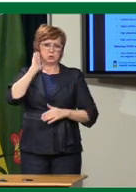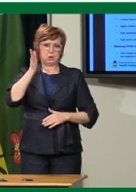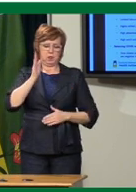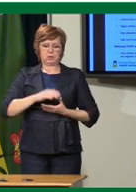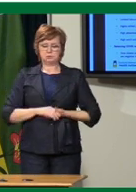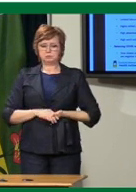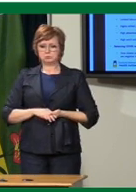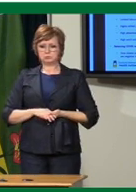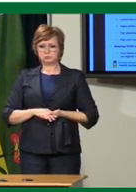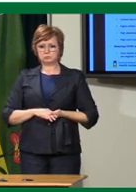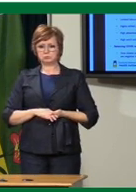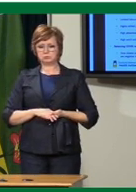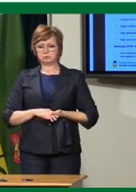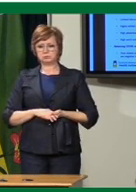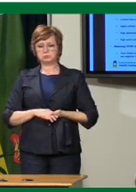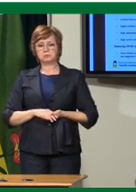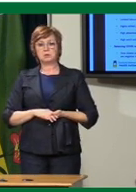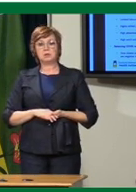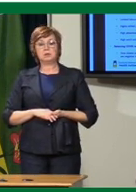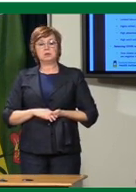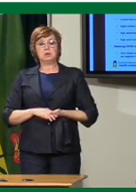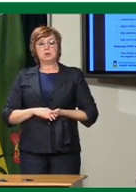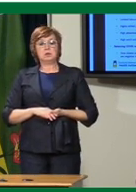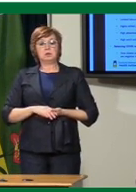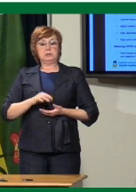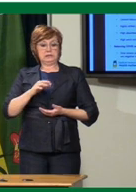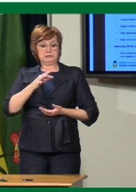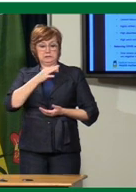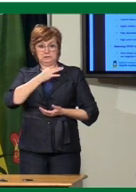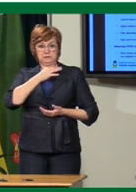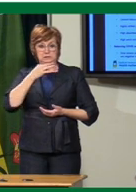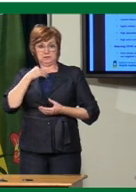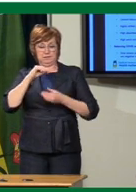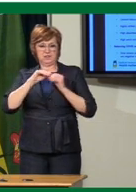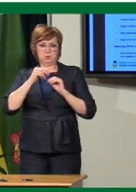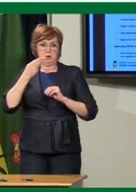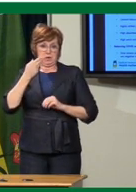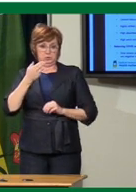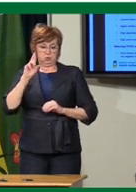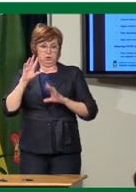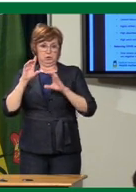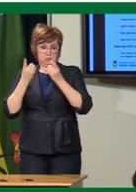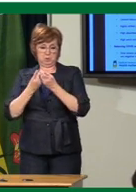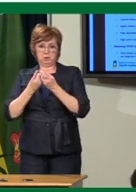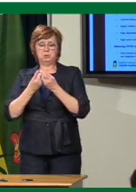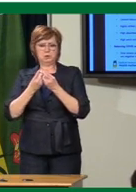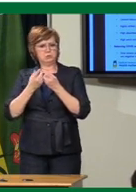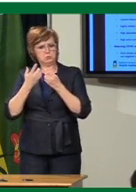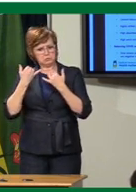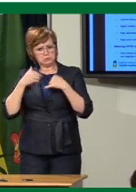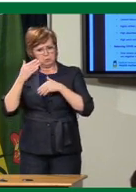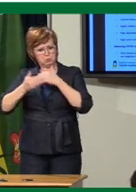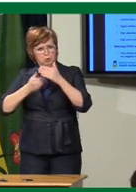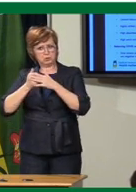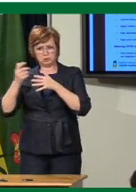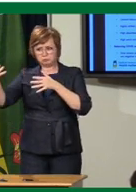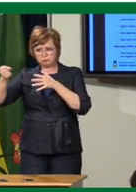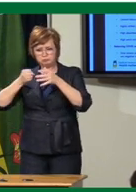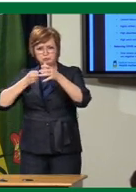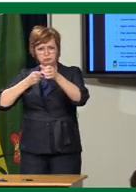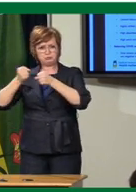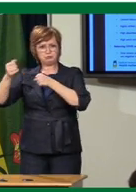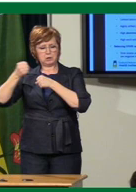As well, in terms of our human resources, we are going through processes to onboard a new staff, to bring on supplementary